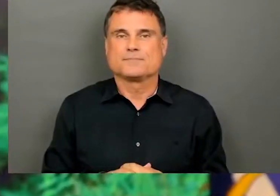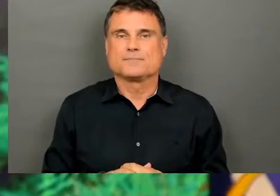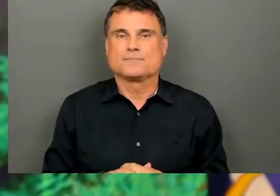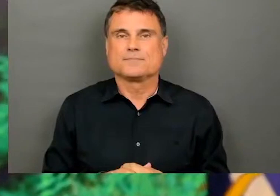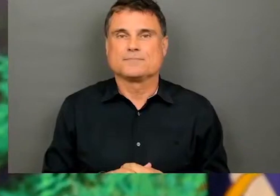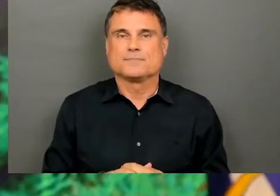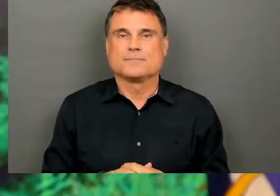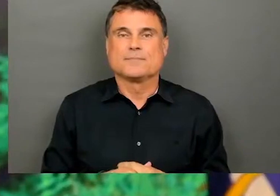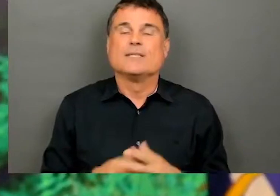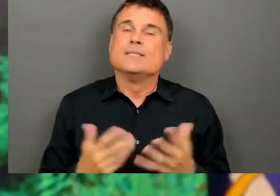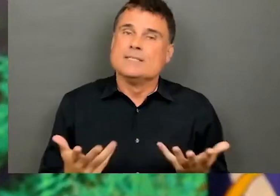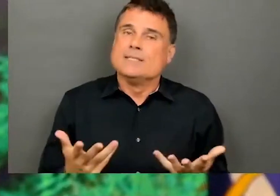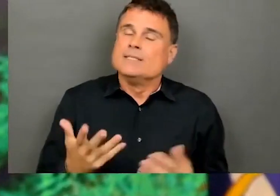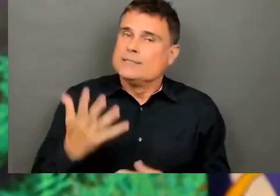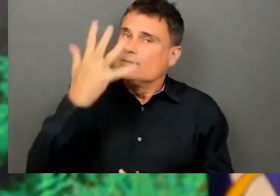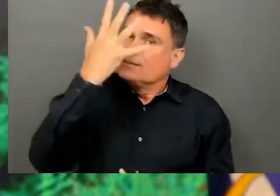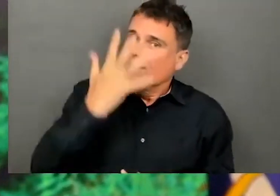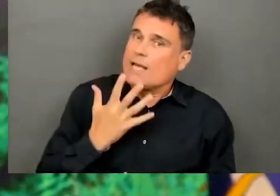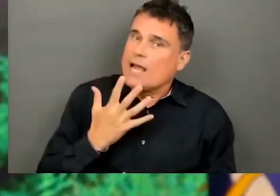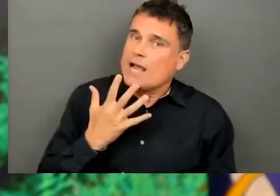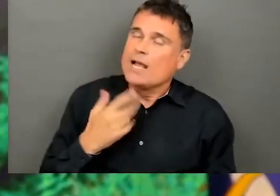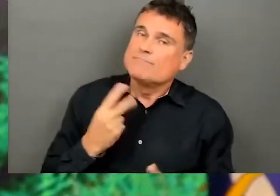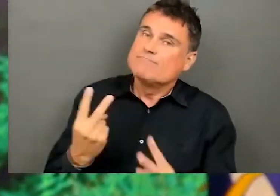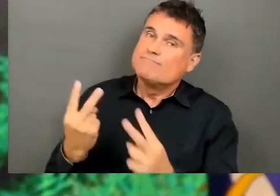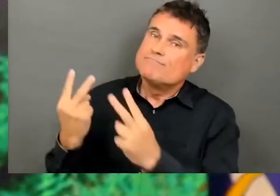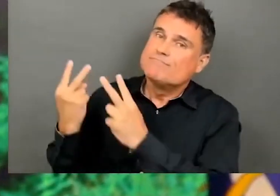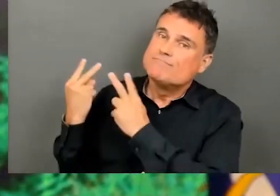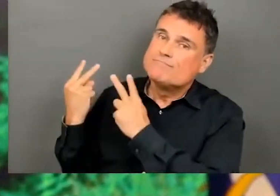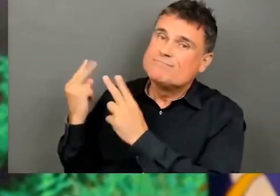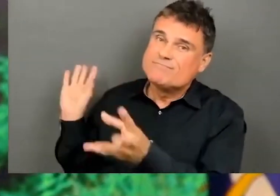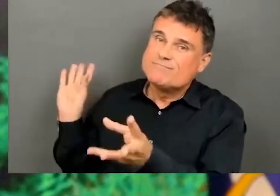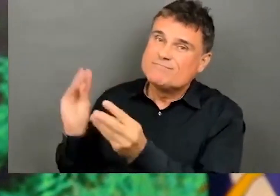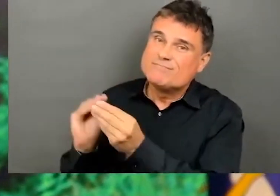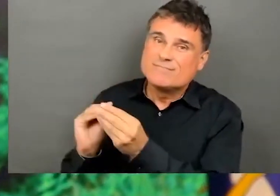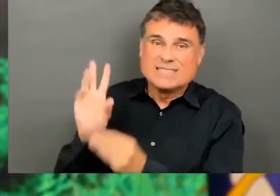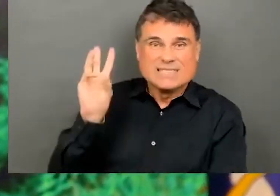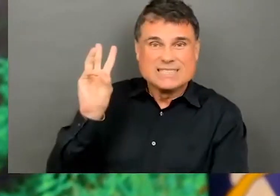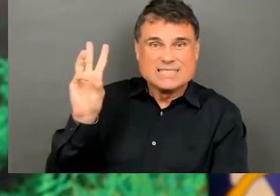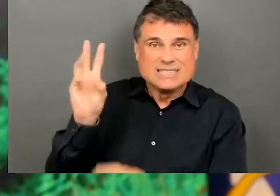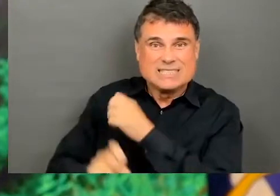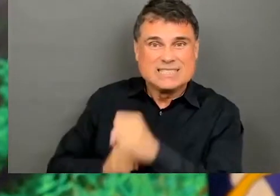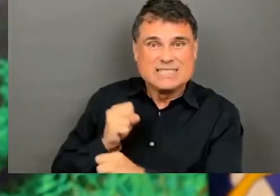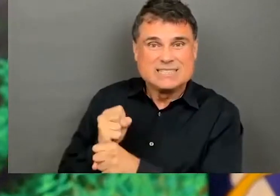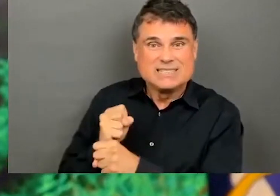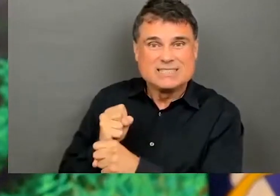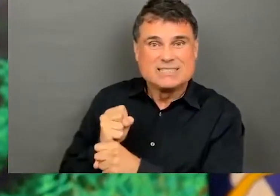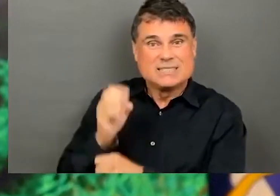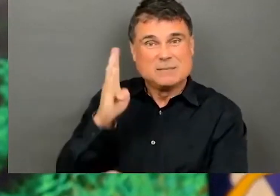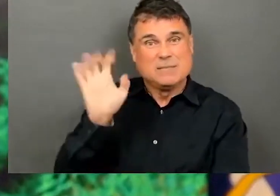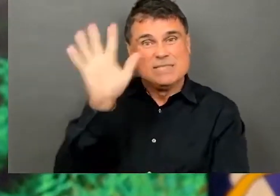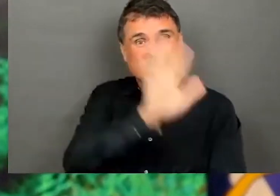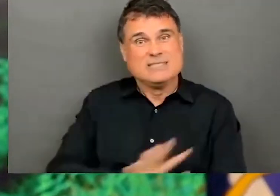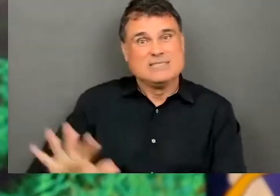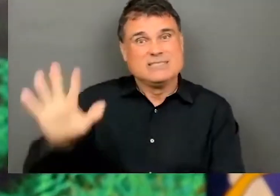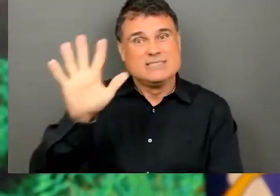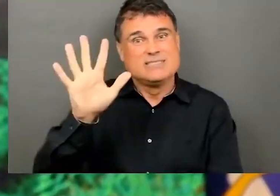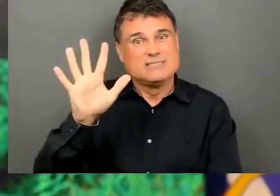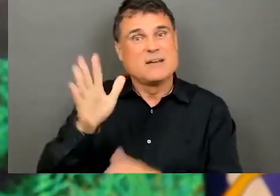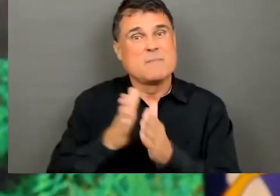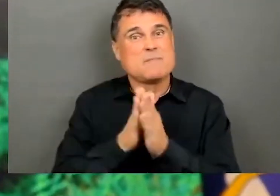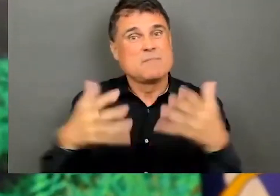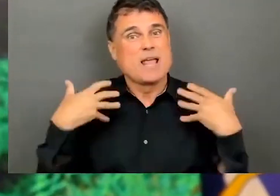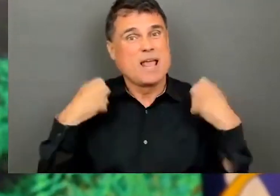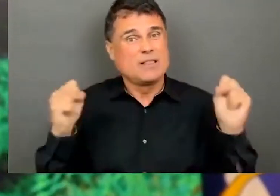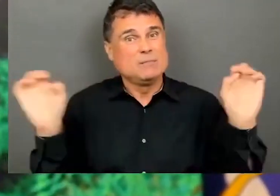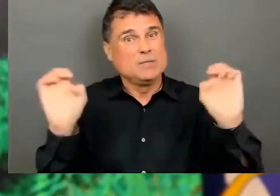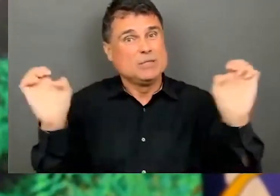year of the toxic drug overdose crisis, public health emergency here in British Columbia, and as the Minister has indicated,